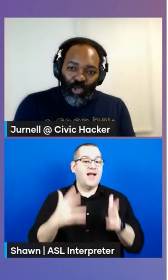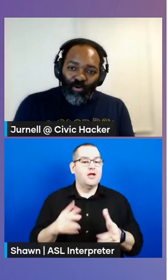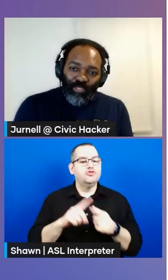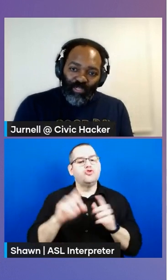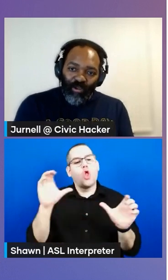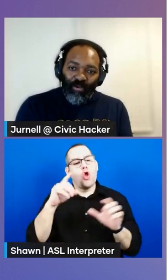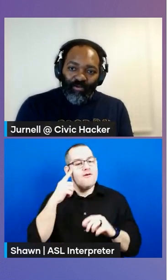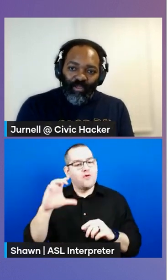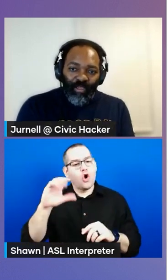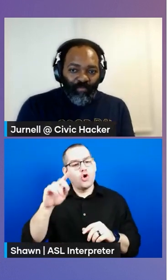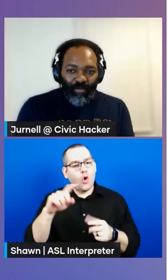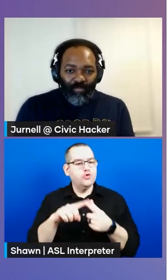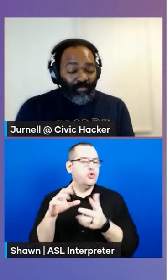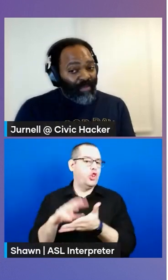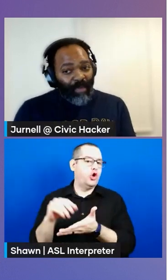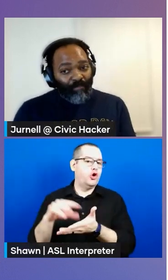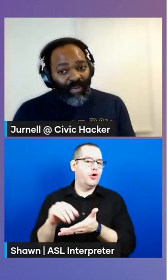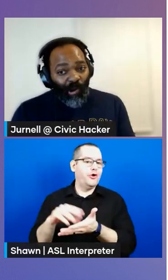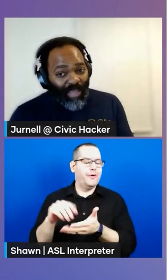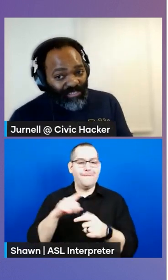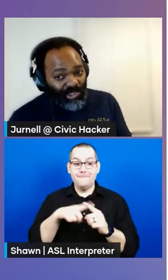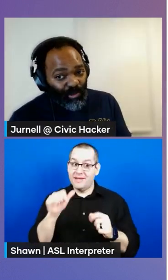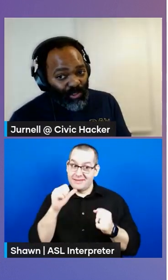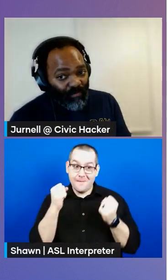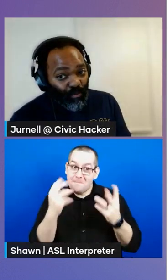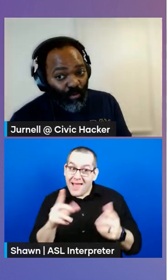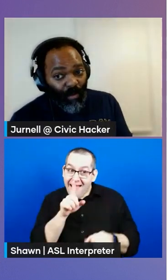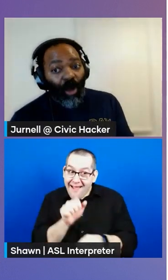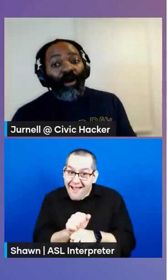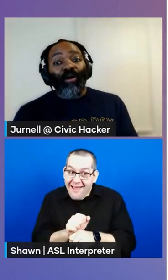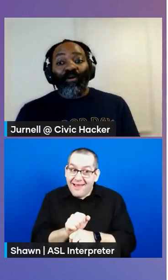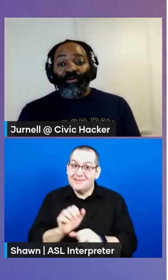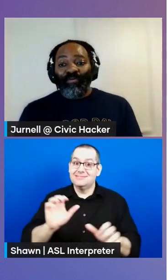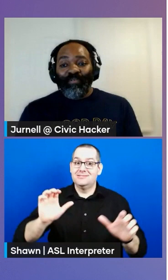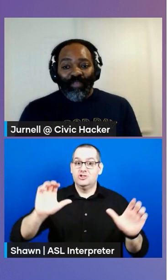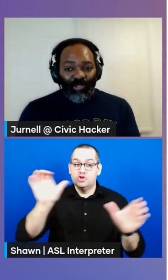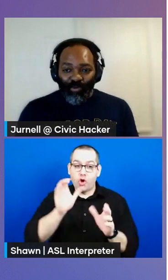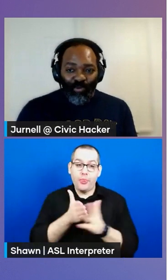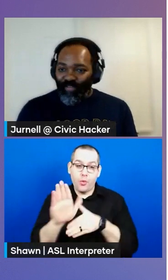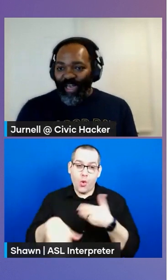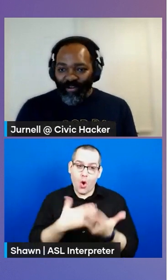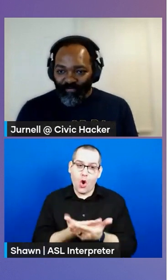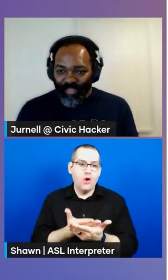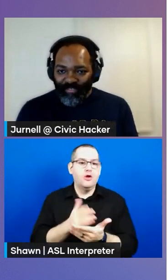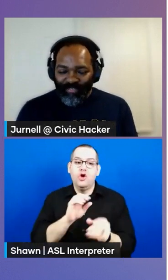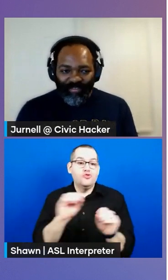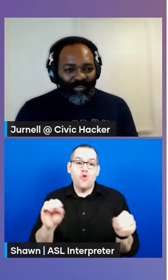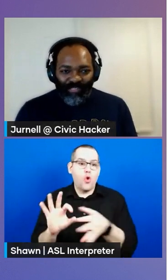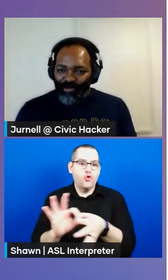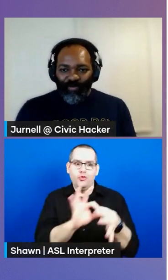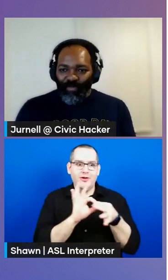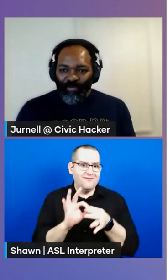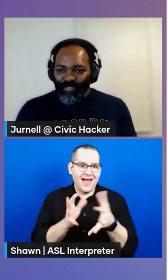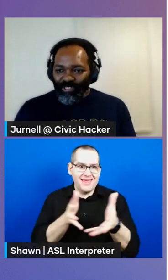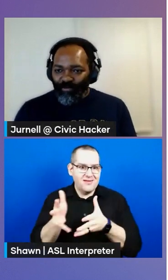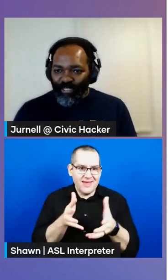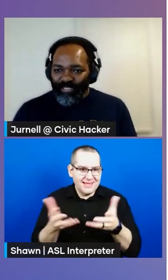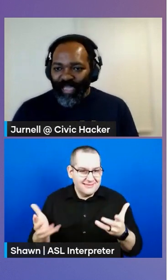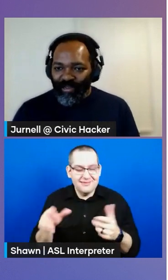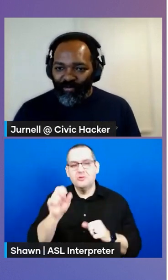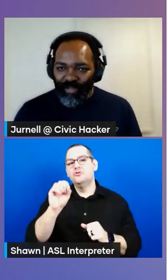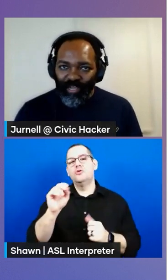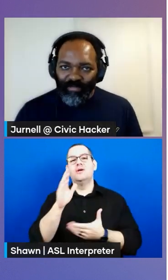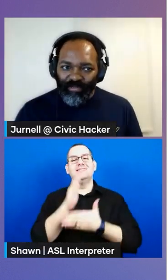for code to learn, but not many are actually searching through them all. There's no unified interface. So people are